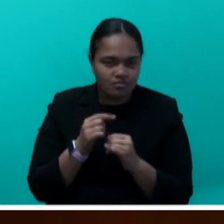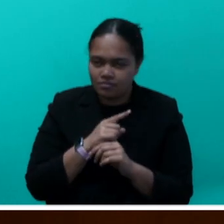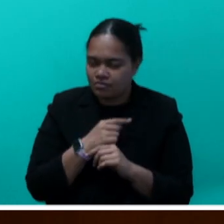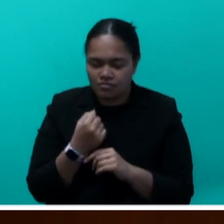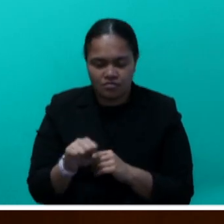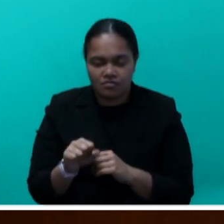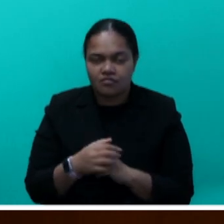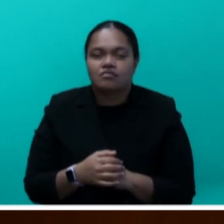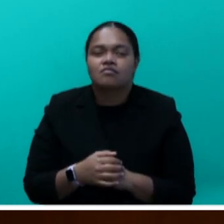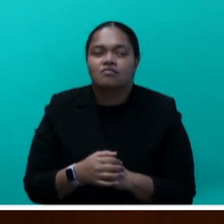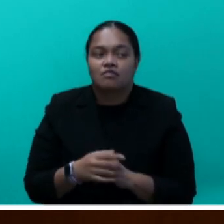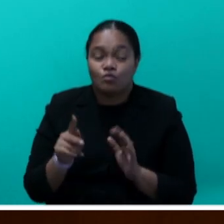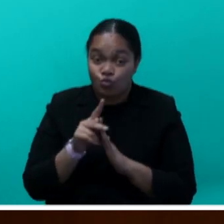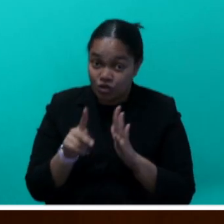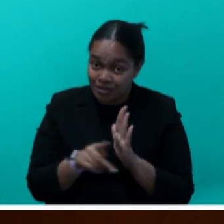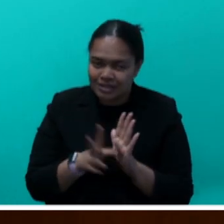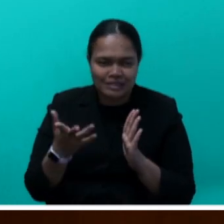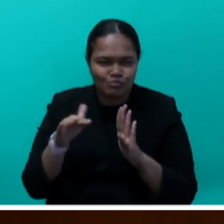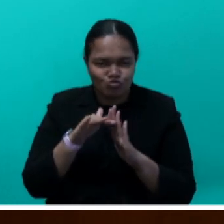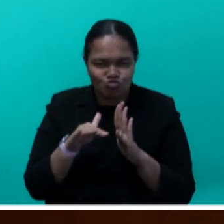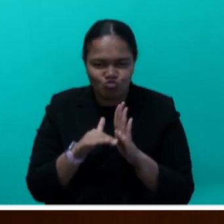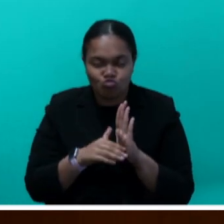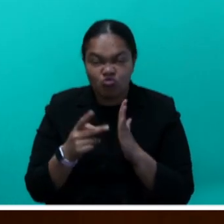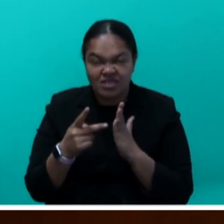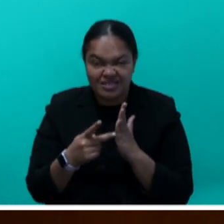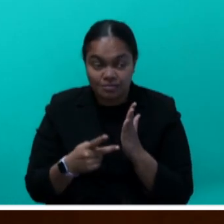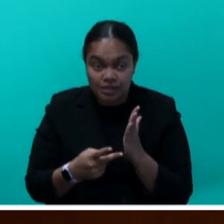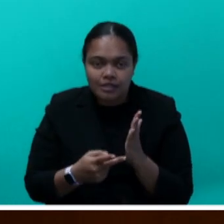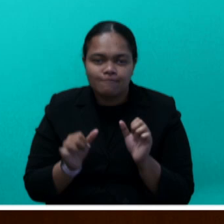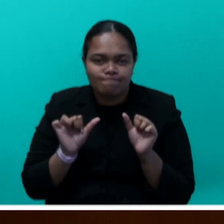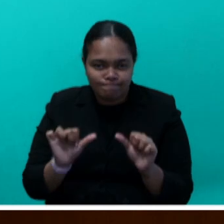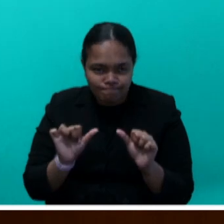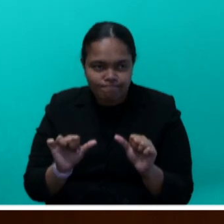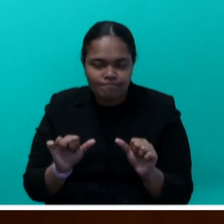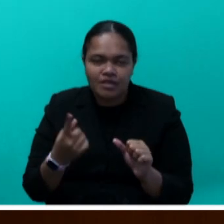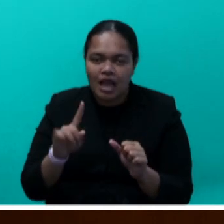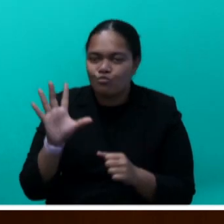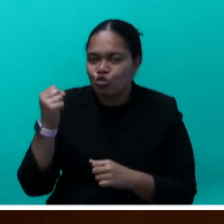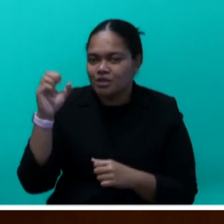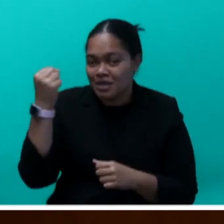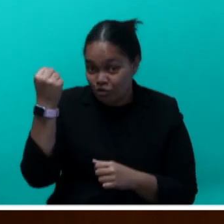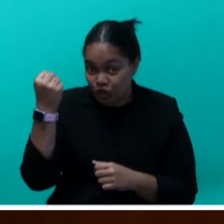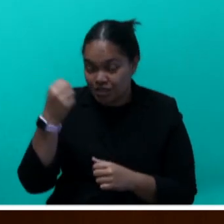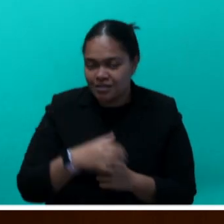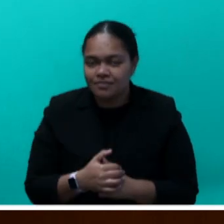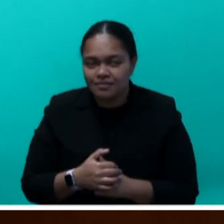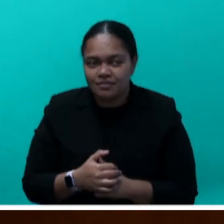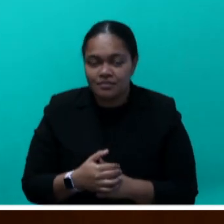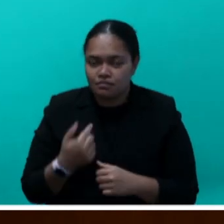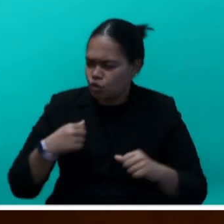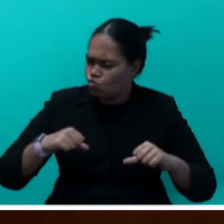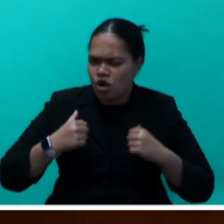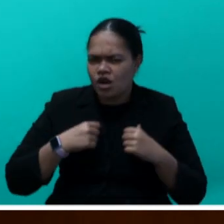fortifying our foreign policy principles of sovereignty, security, and prosperity. I'm proud to say,